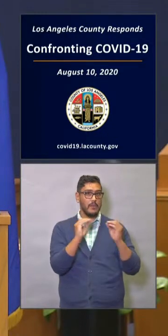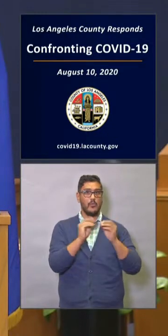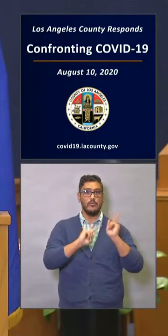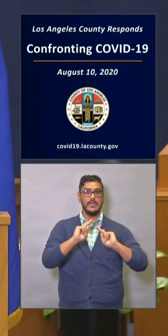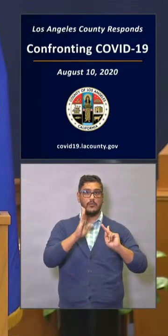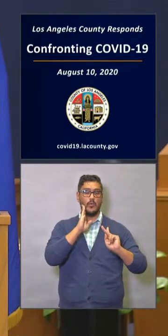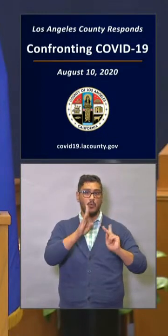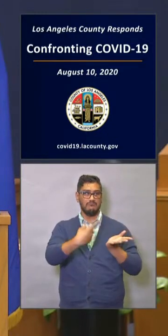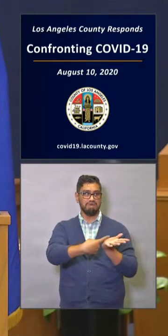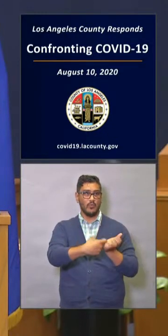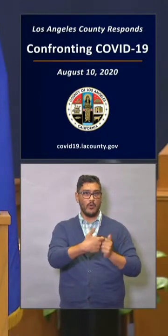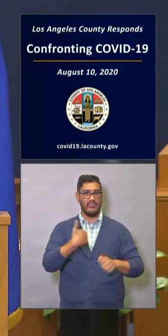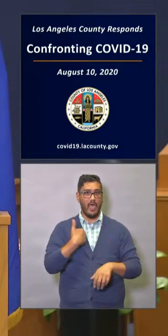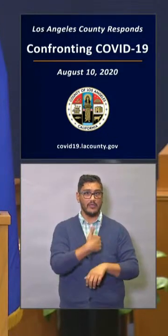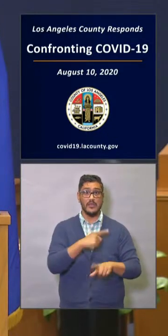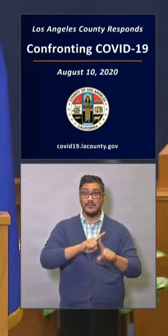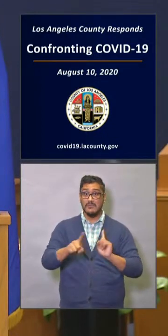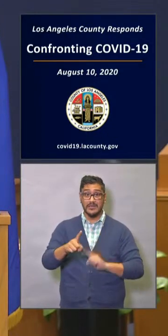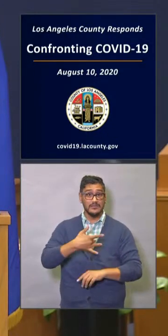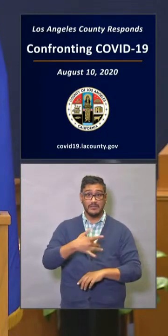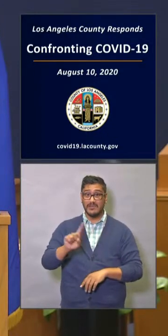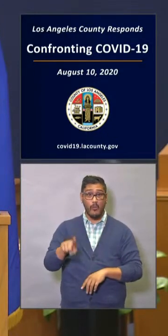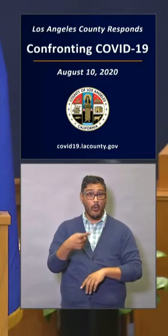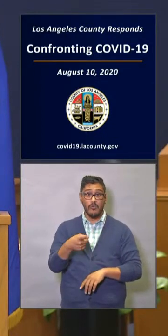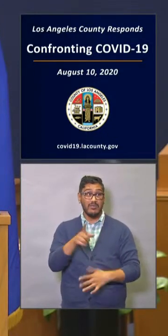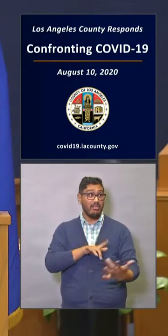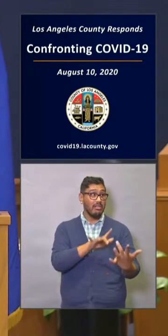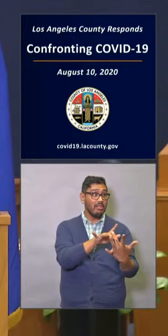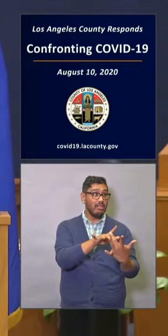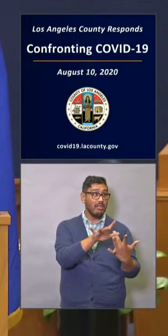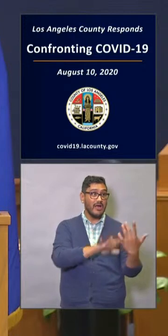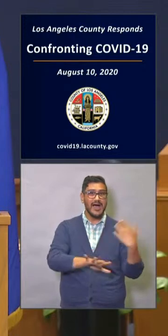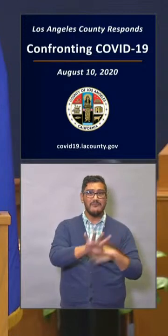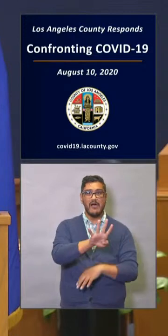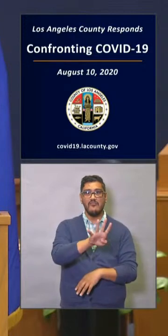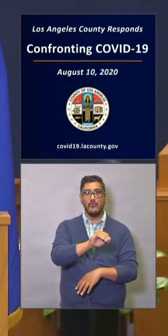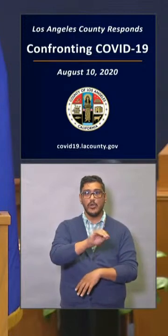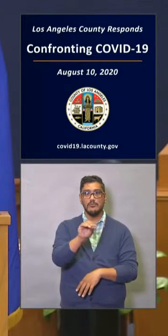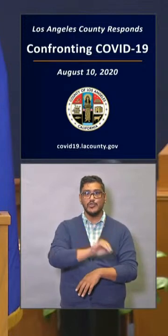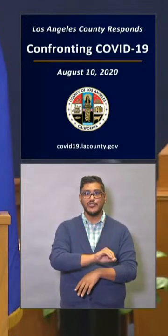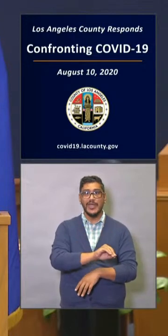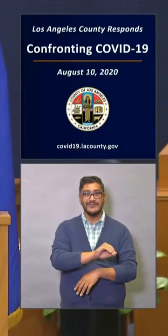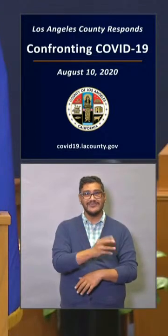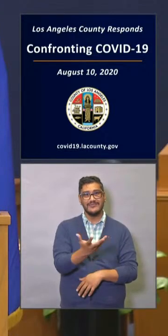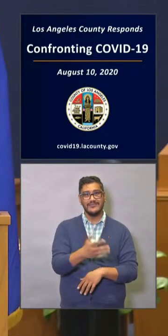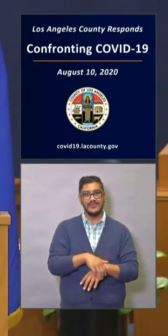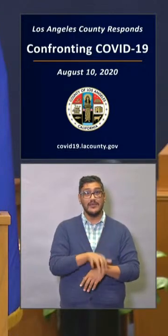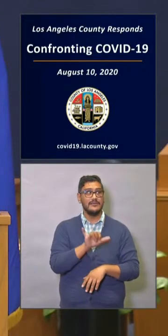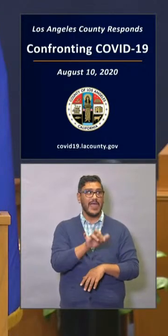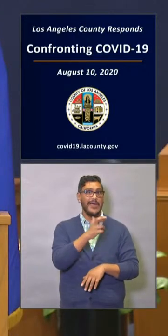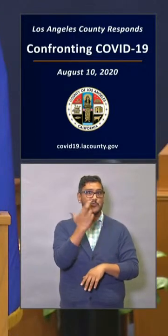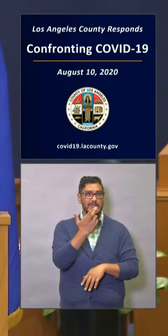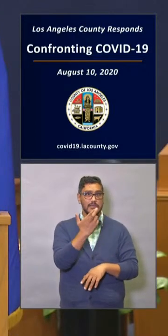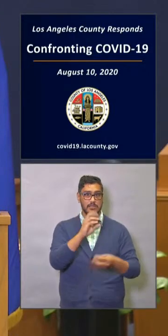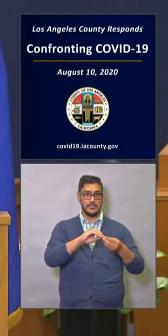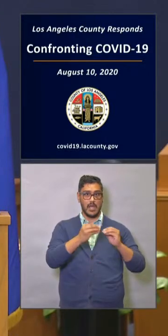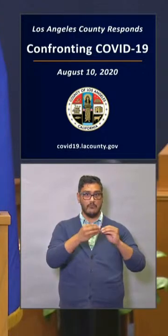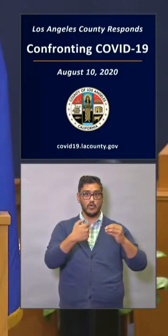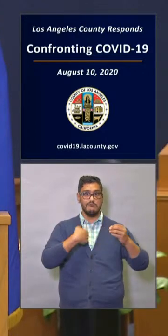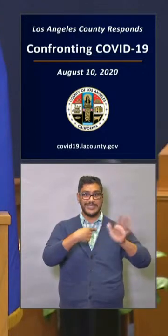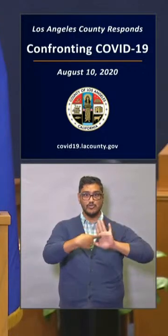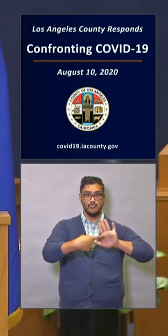really, we were only getting contact information from about 40% of the people we were talking with. That's why the numbers I showed